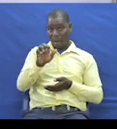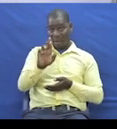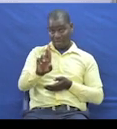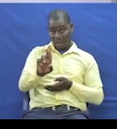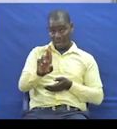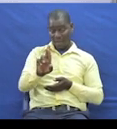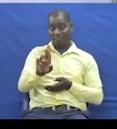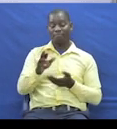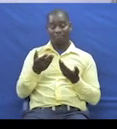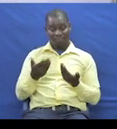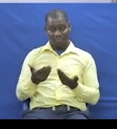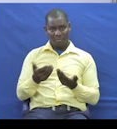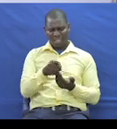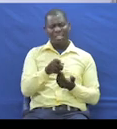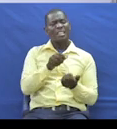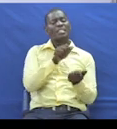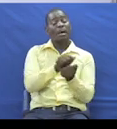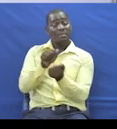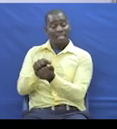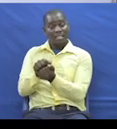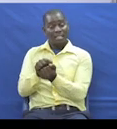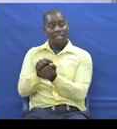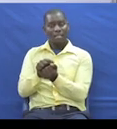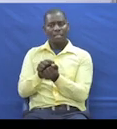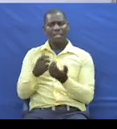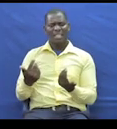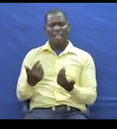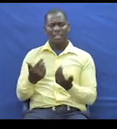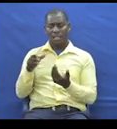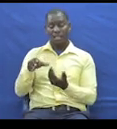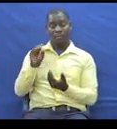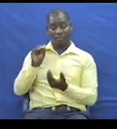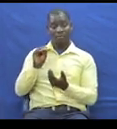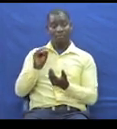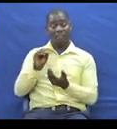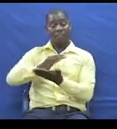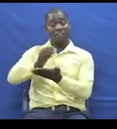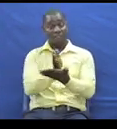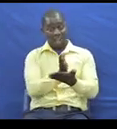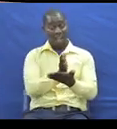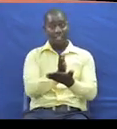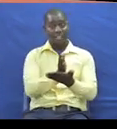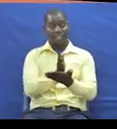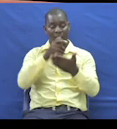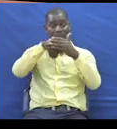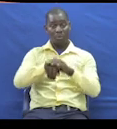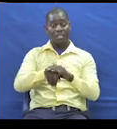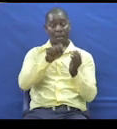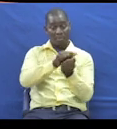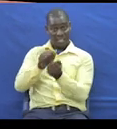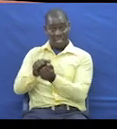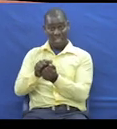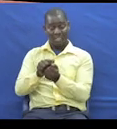This is a substance of which we expect that to verify and see what are the materials which